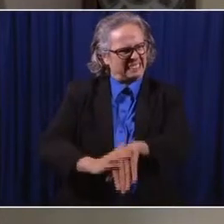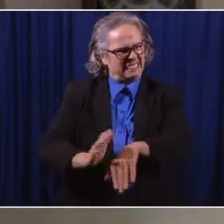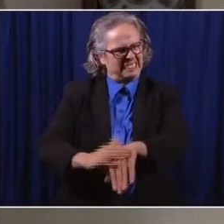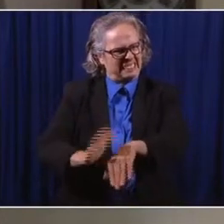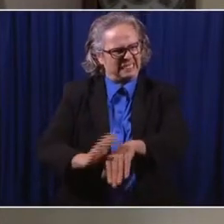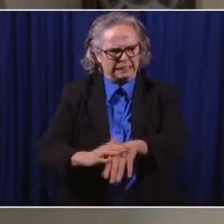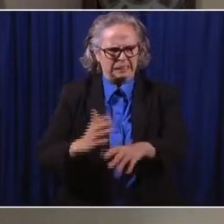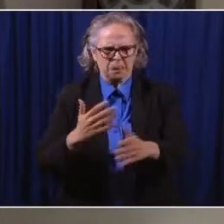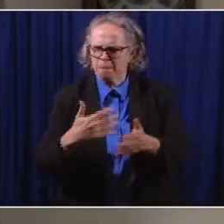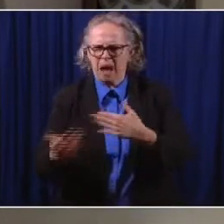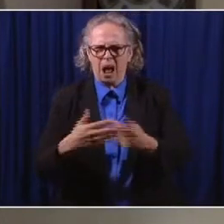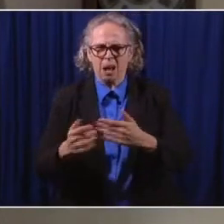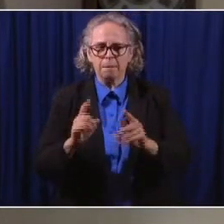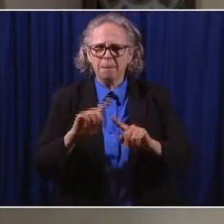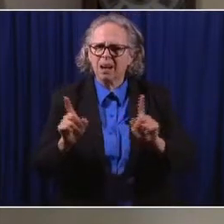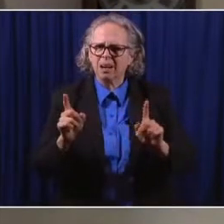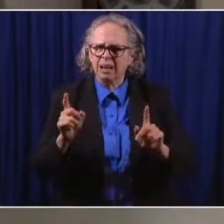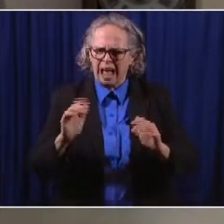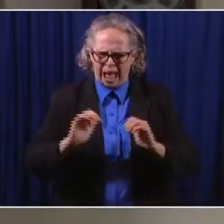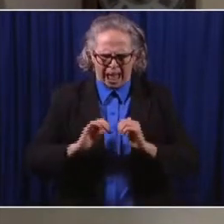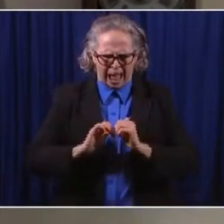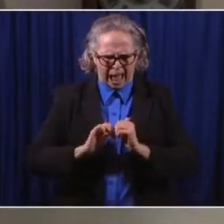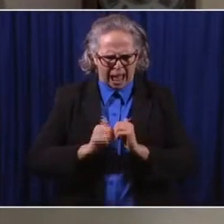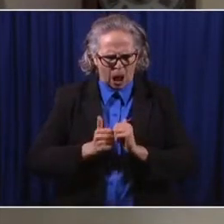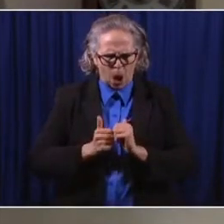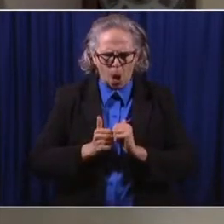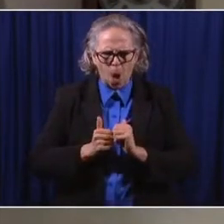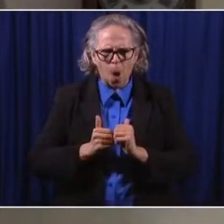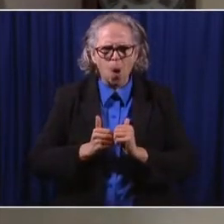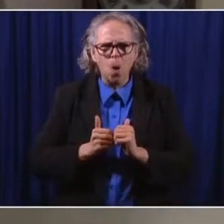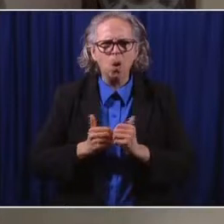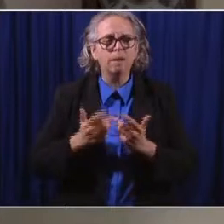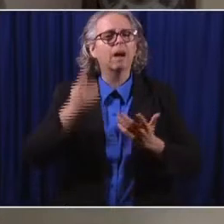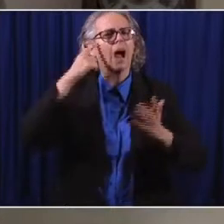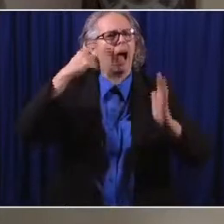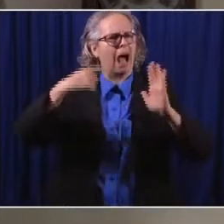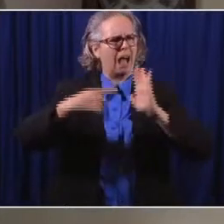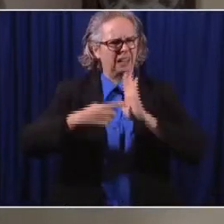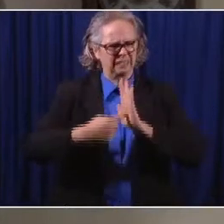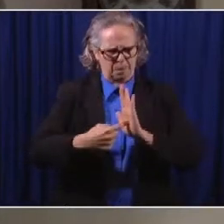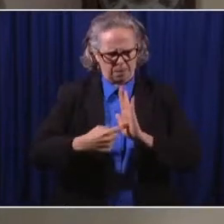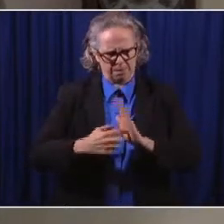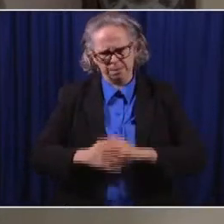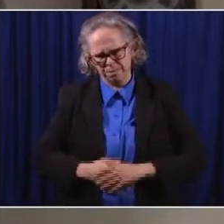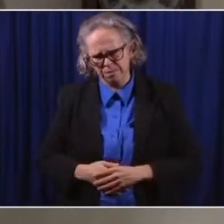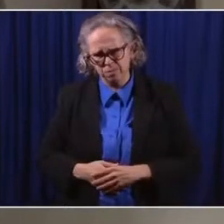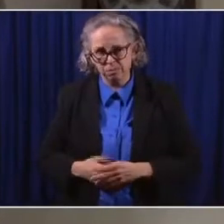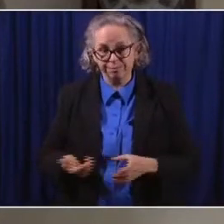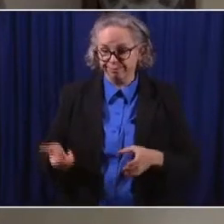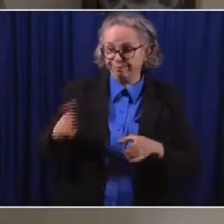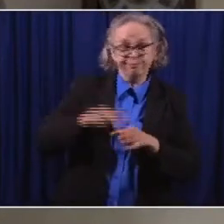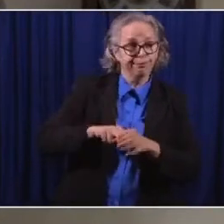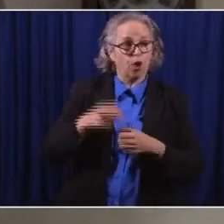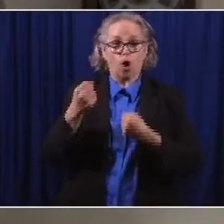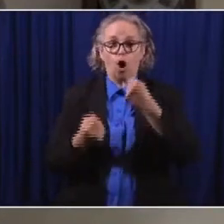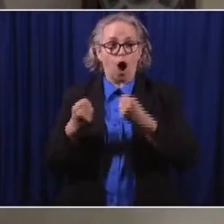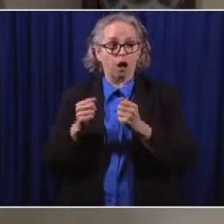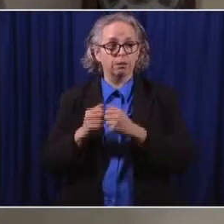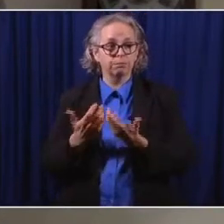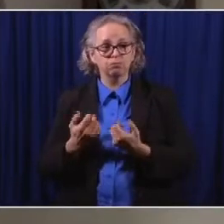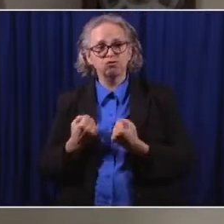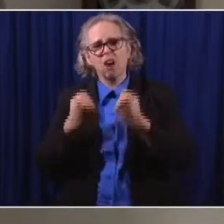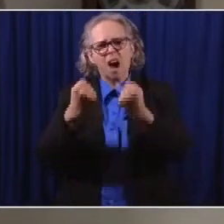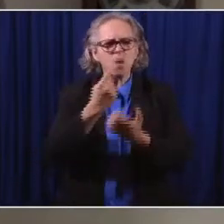For example, if you drive an hour to a state park with your family, you're together, you go out and you